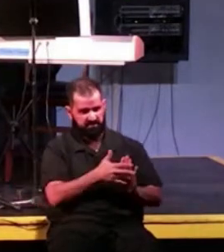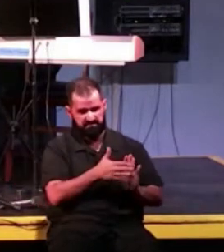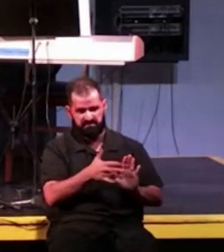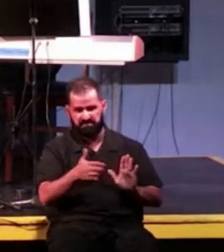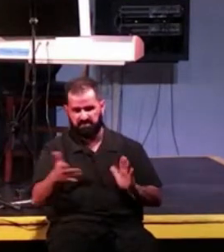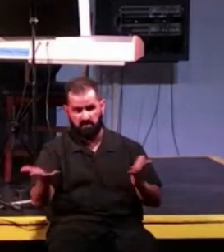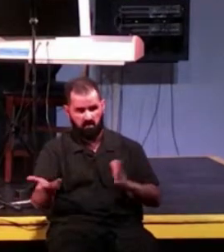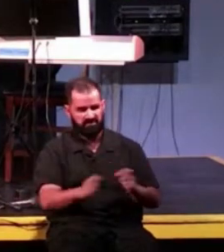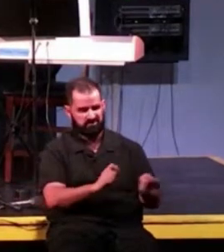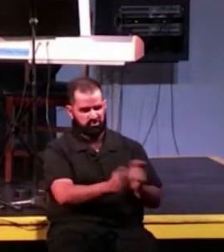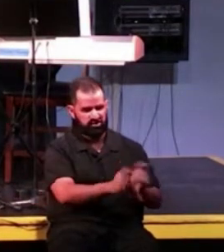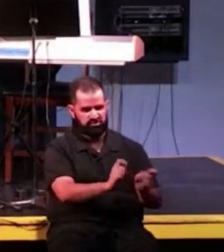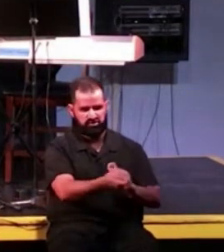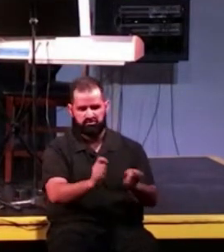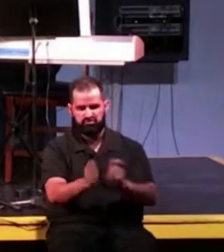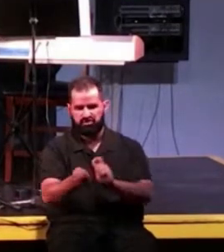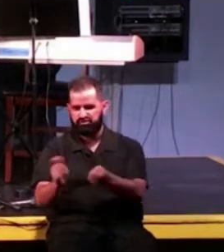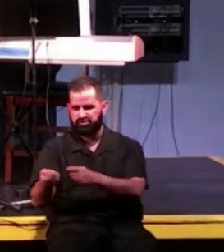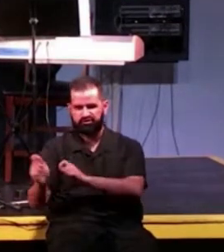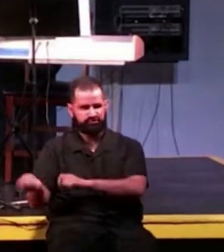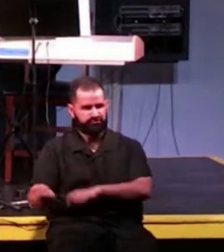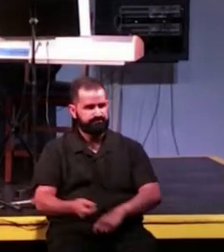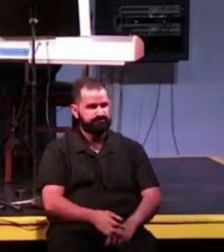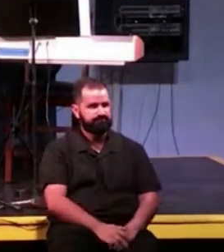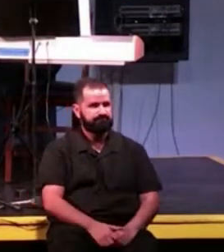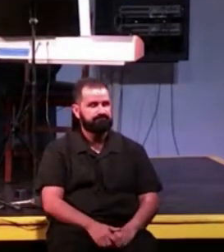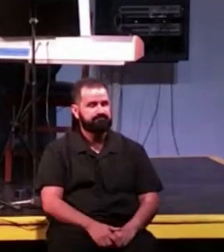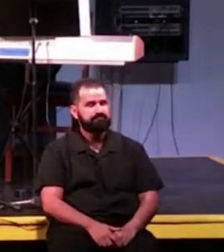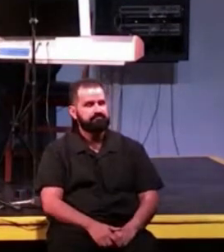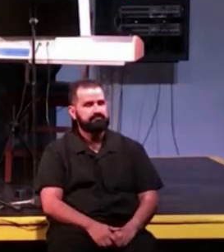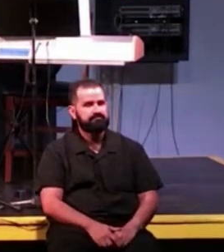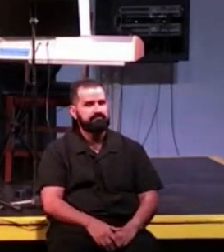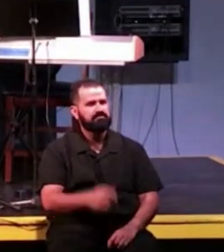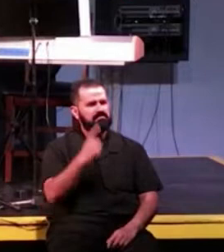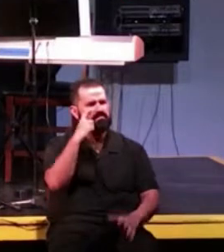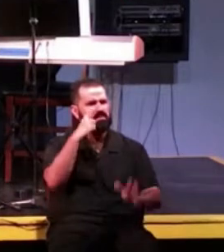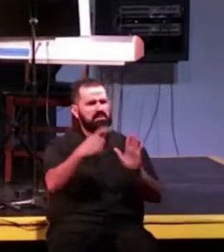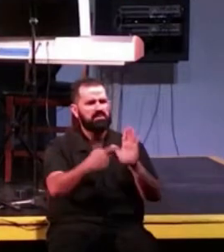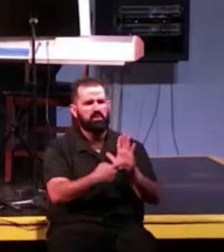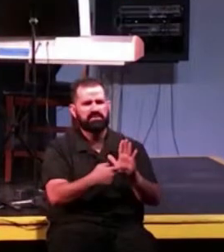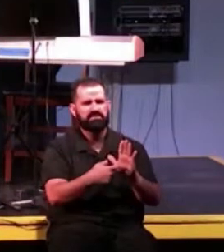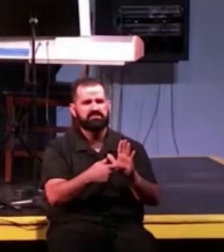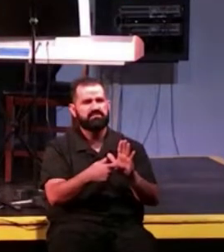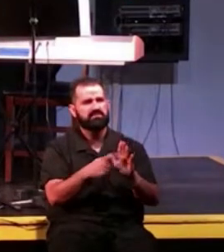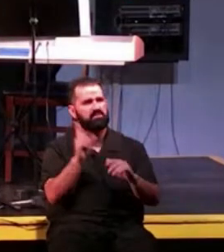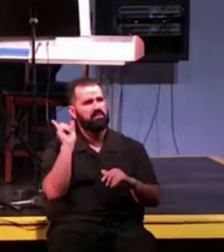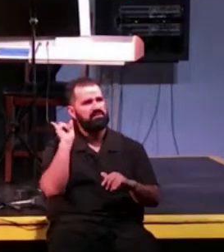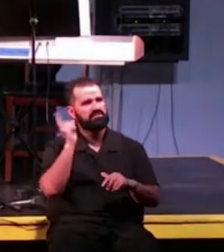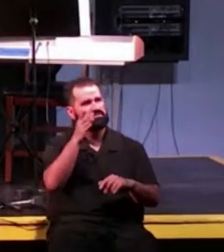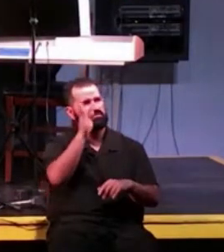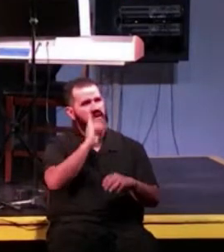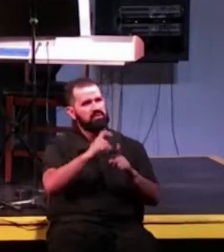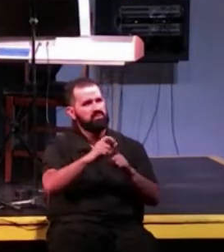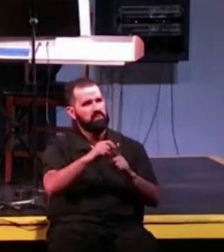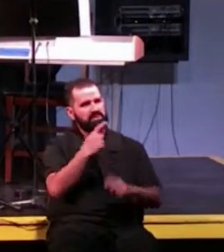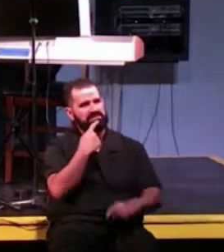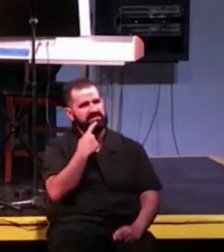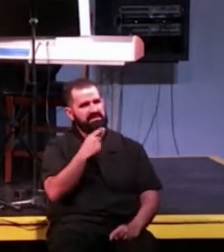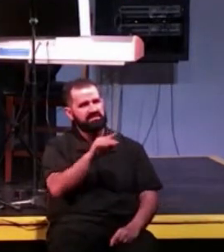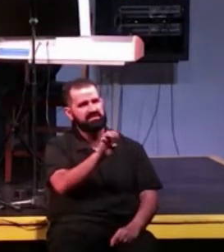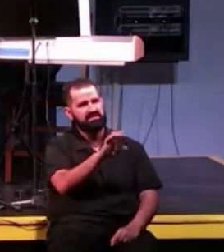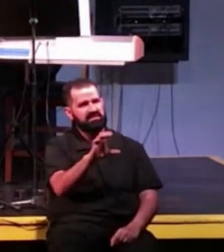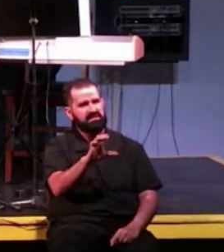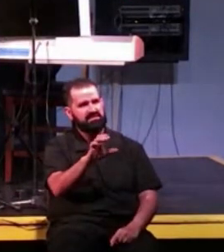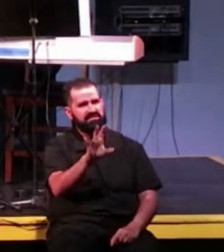Changes. Look at what the Bible says in Ecclesiastes chapter 7, verse 14. This is